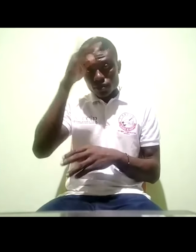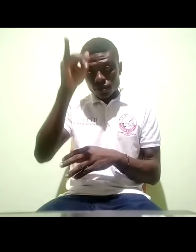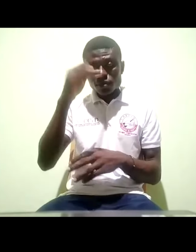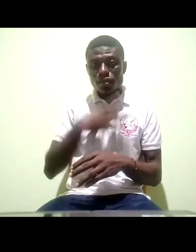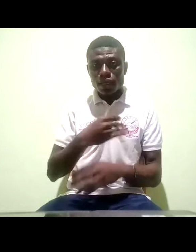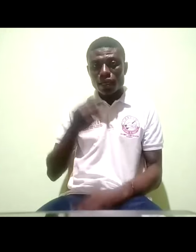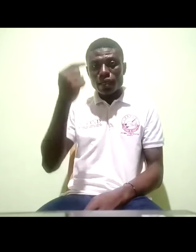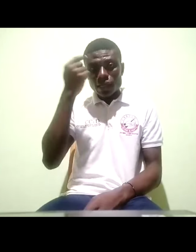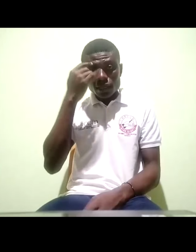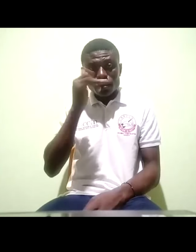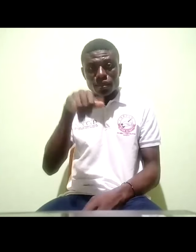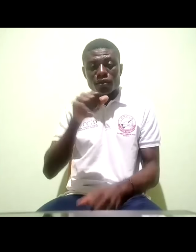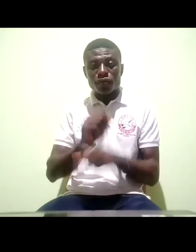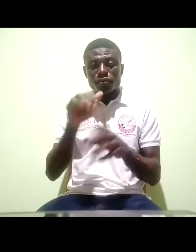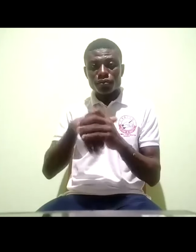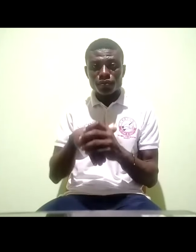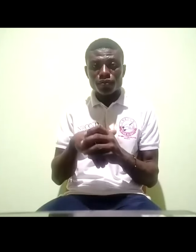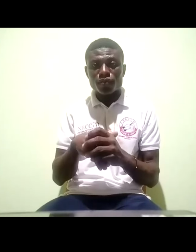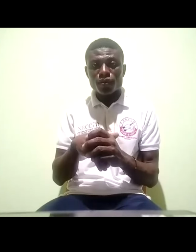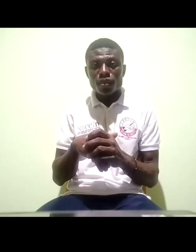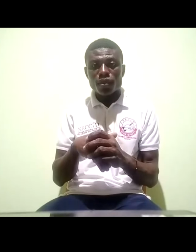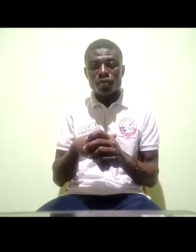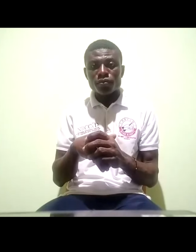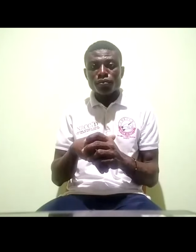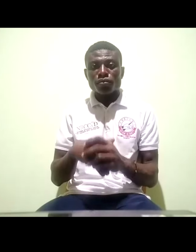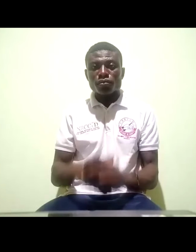area deficits in the